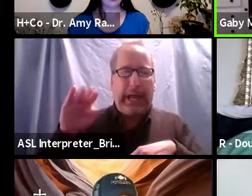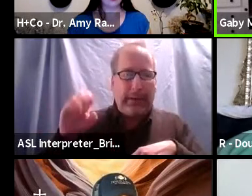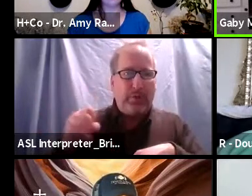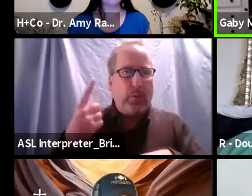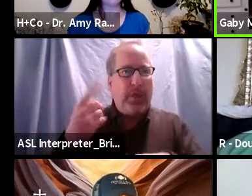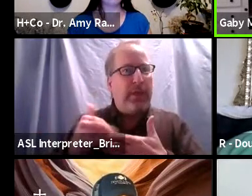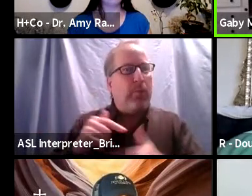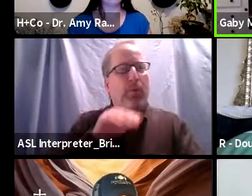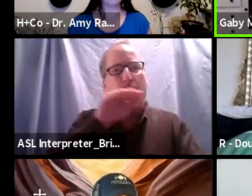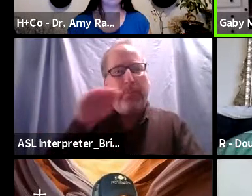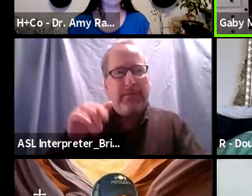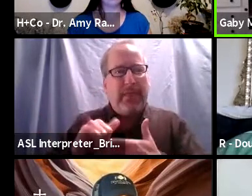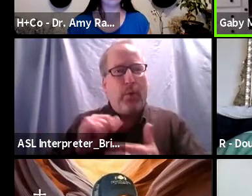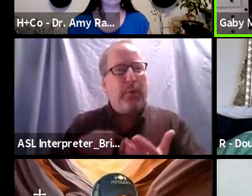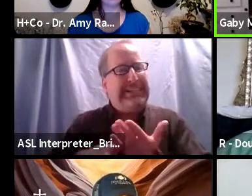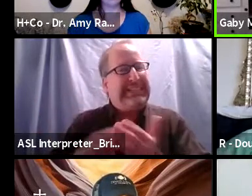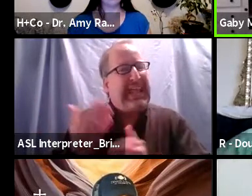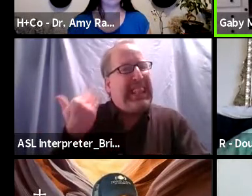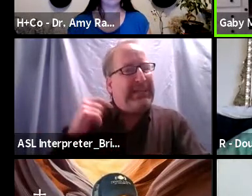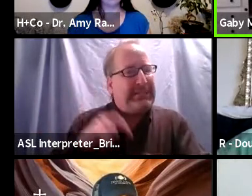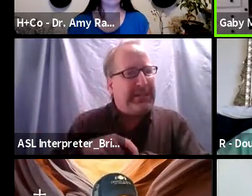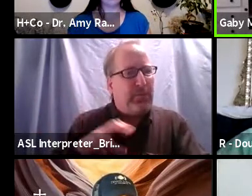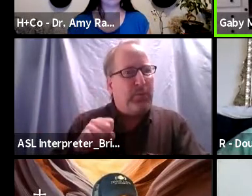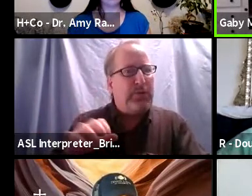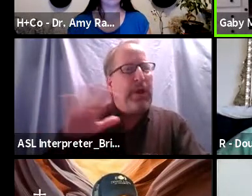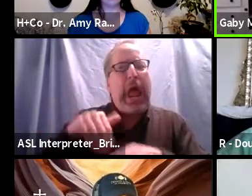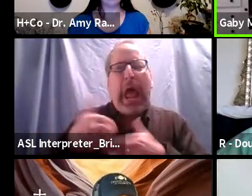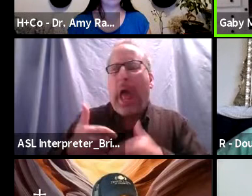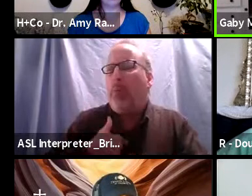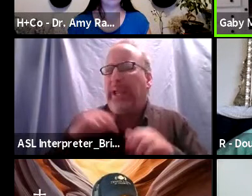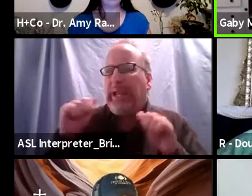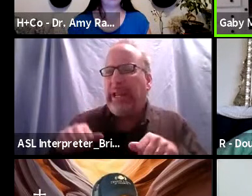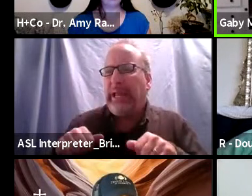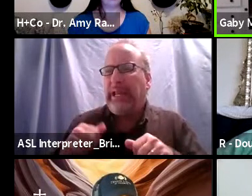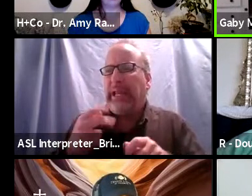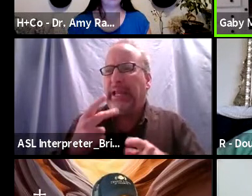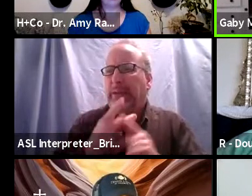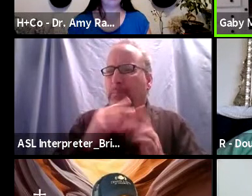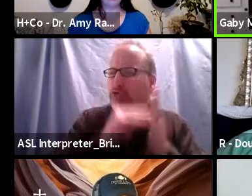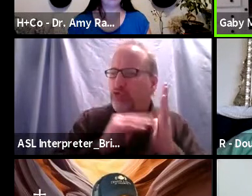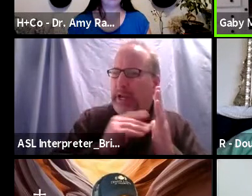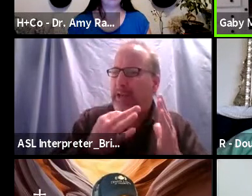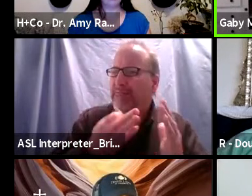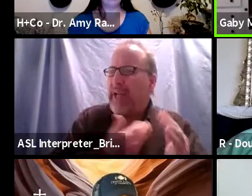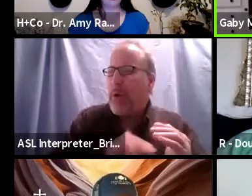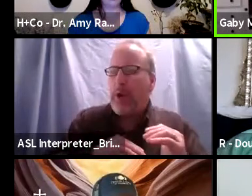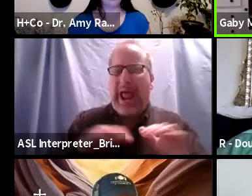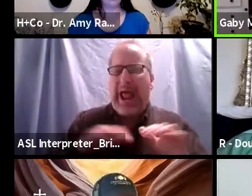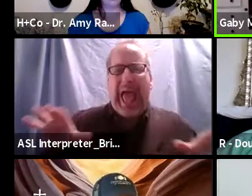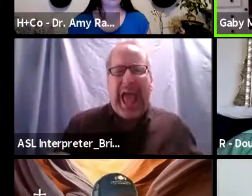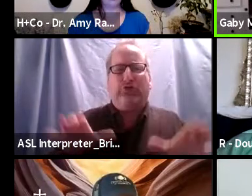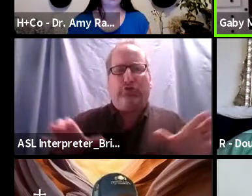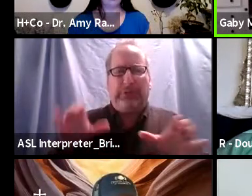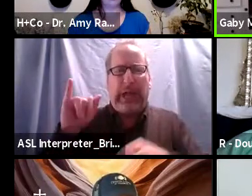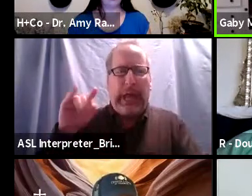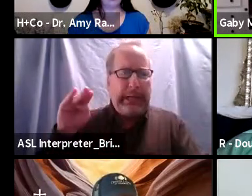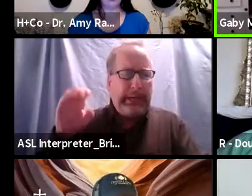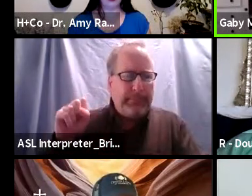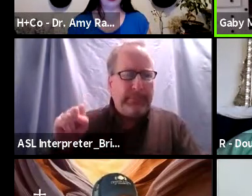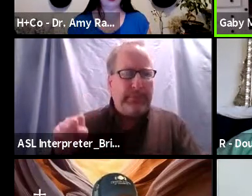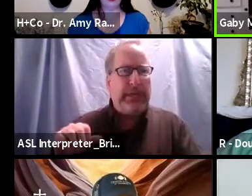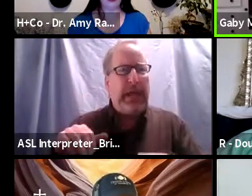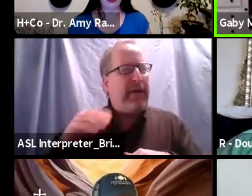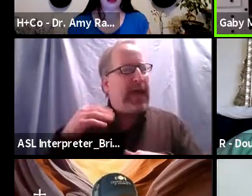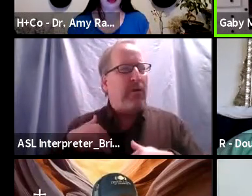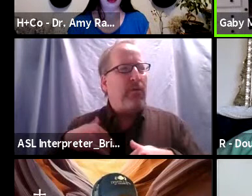we discussed together last time was around how we can keep track of some of our action items and make sure that we have a way